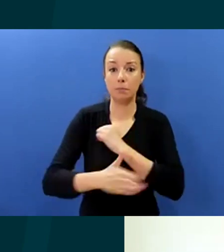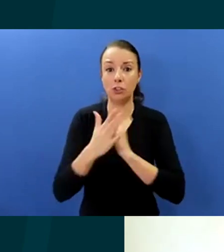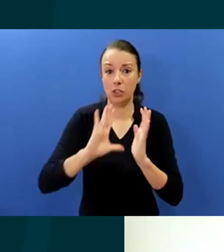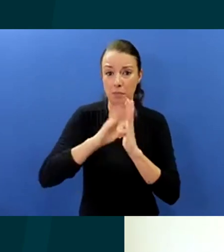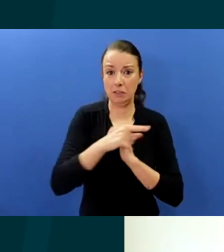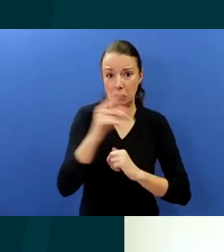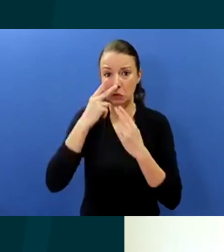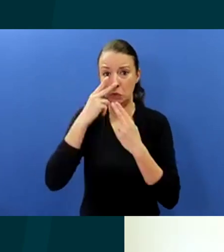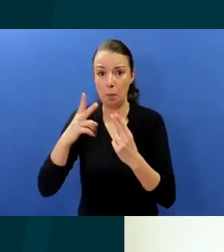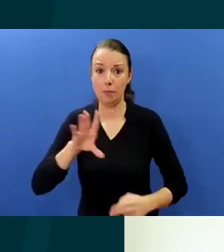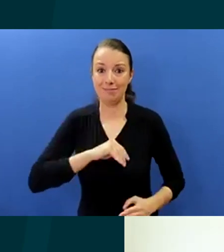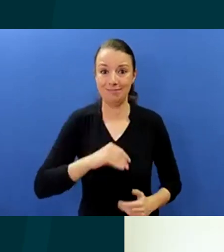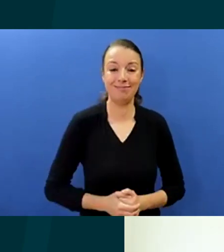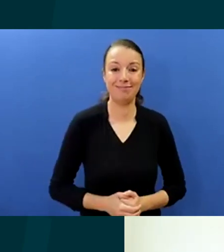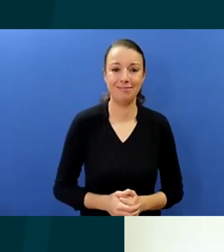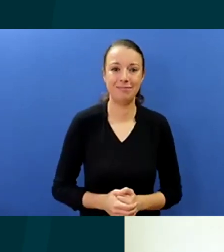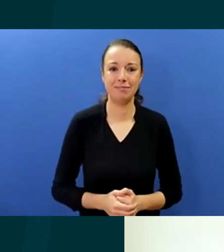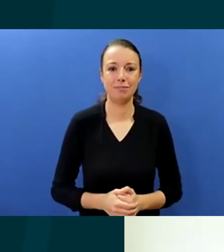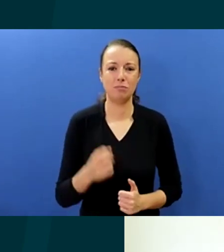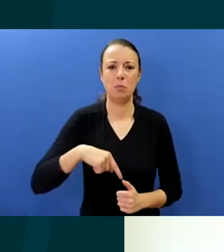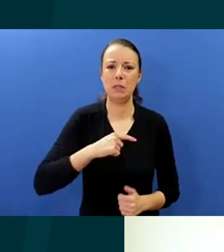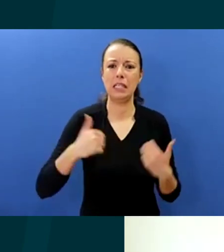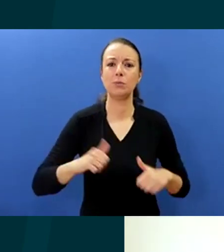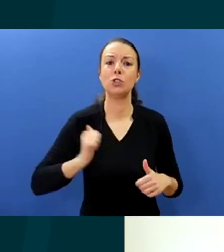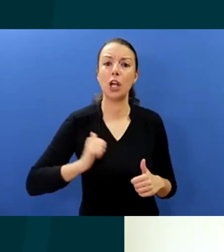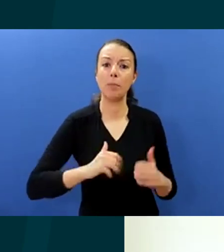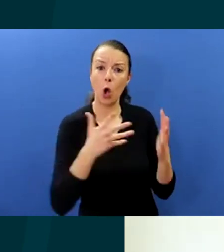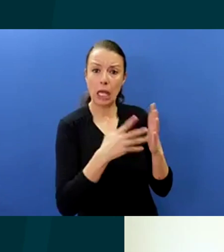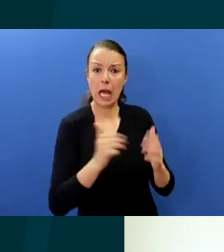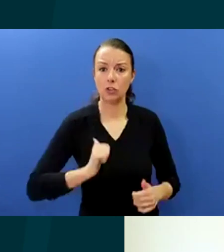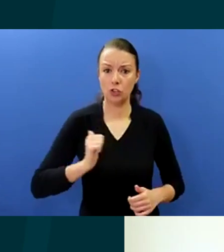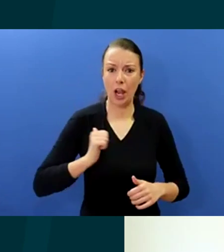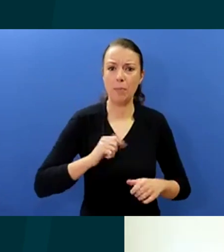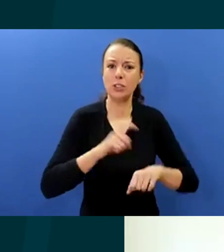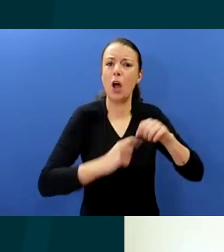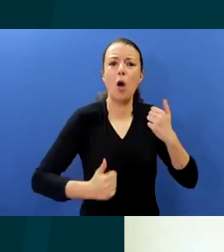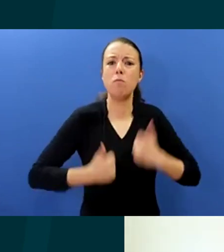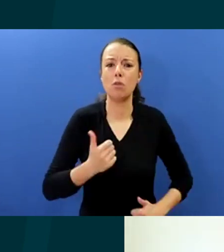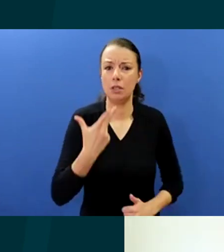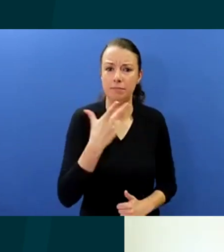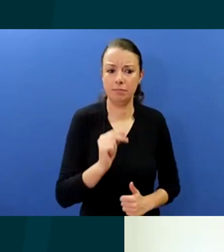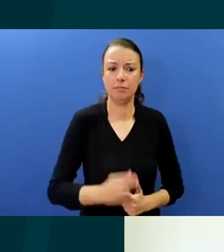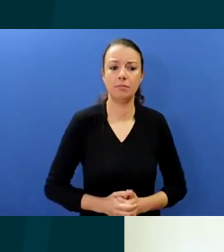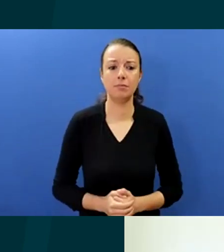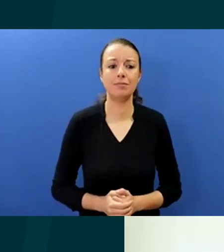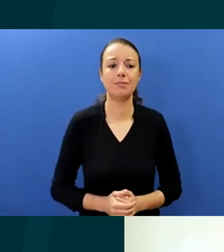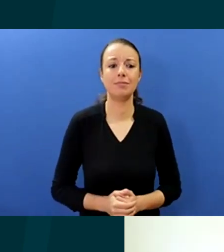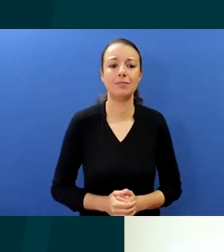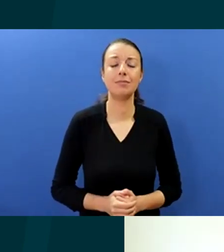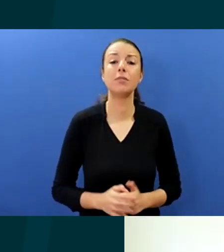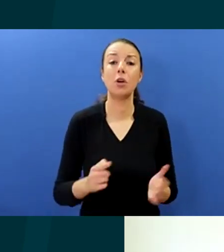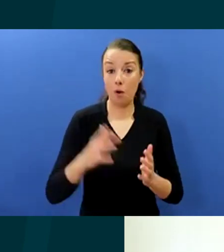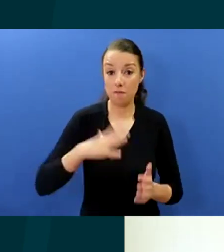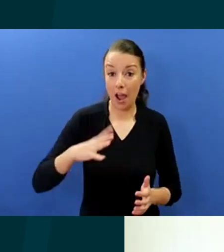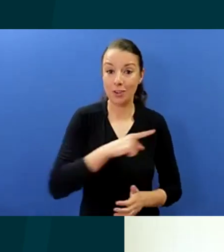Association of Cities, which is available on the website of the association. We would like you to waste this time that is needed for us to